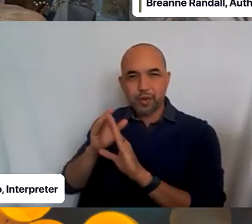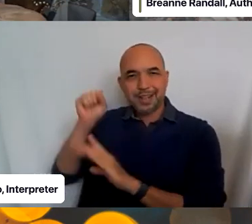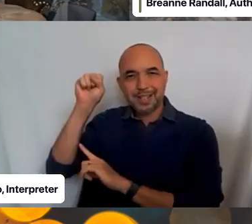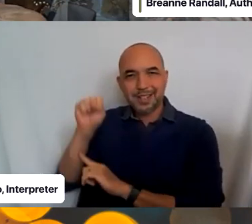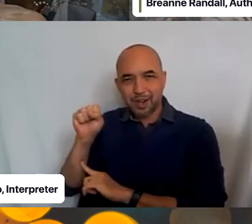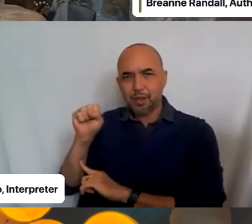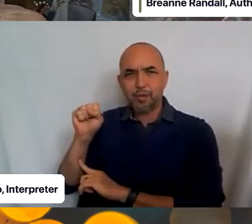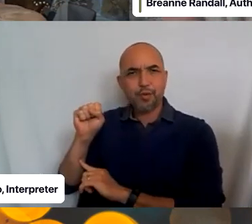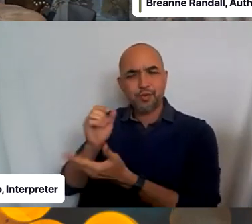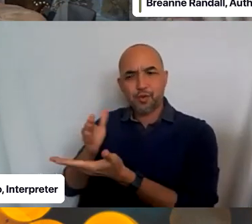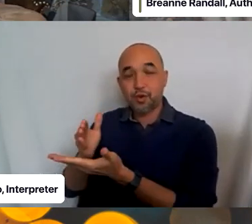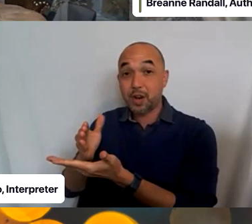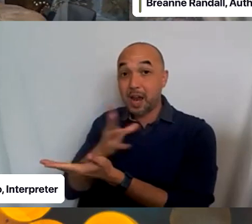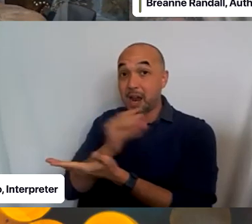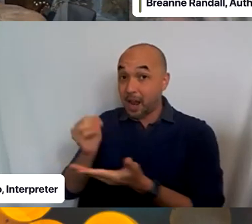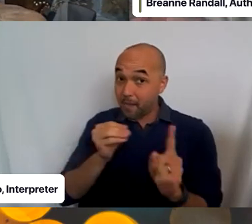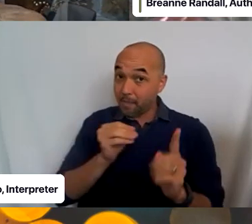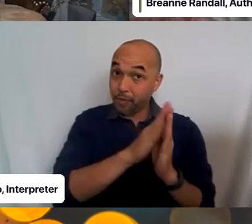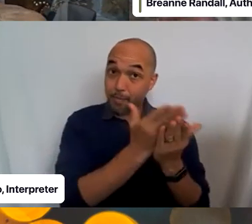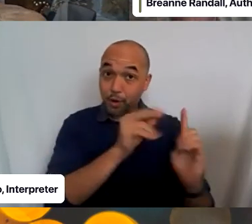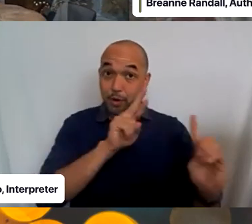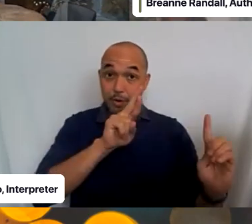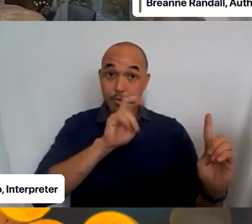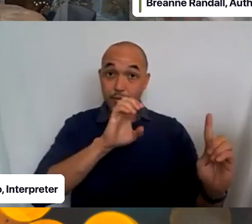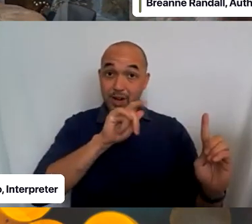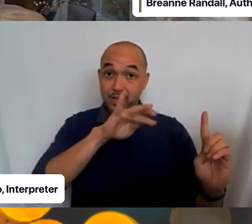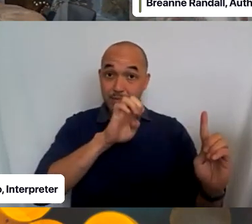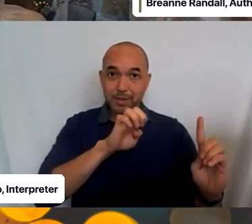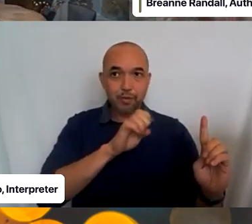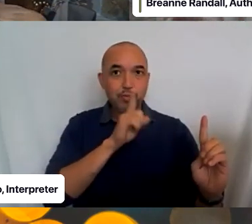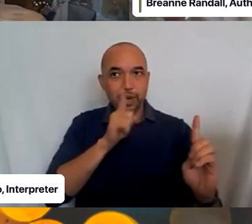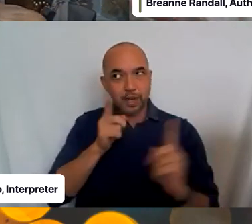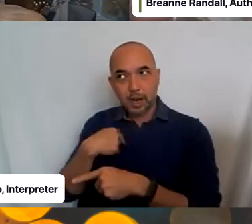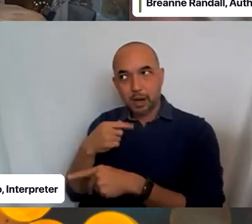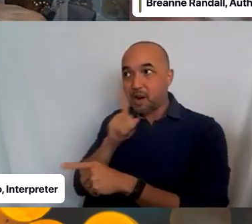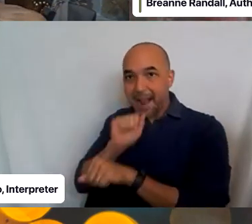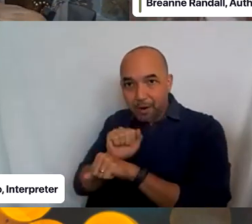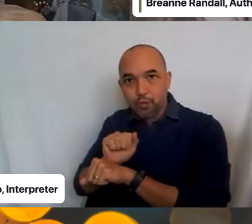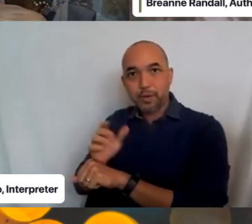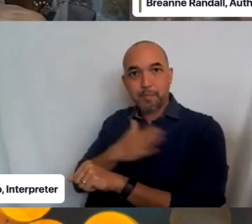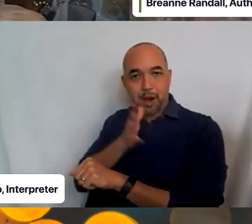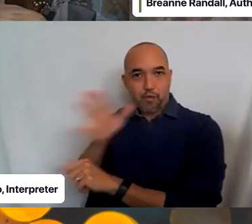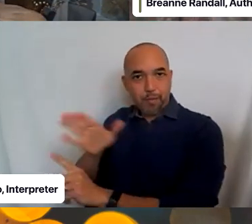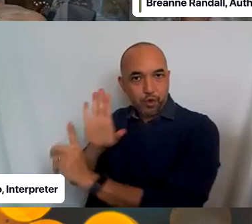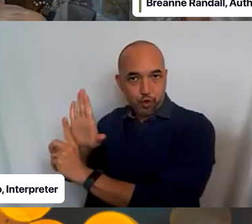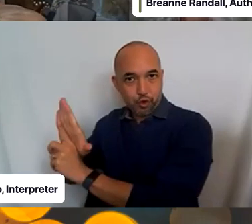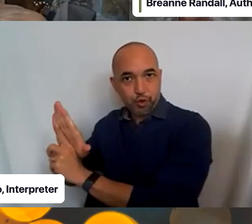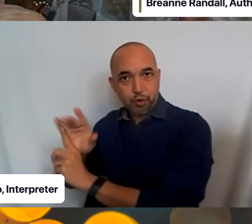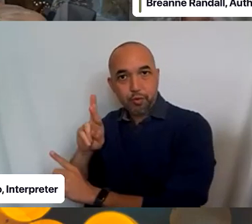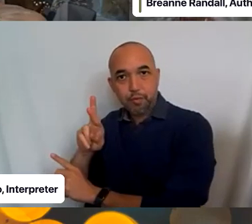recipes that I was able to put in there. And just having that experience of the family dinners and her cooking me breakfast